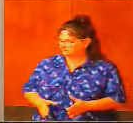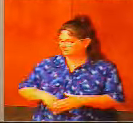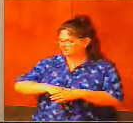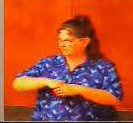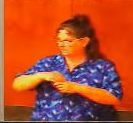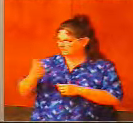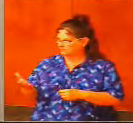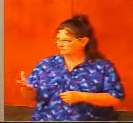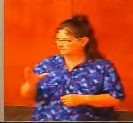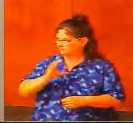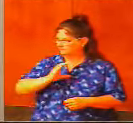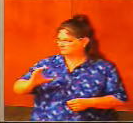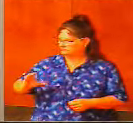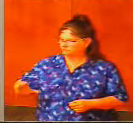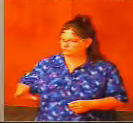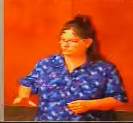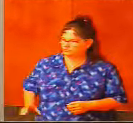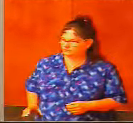outside of Christ